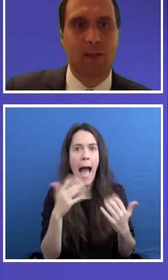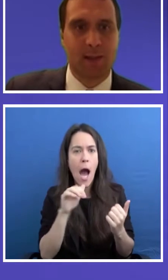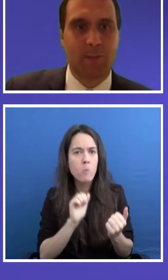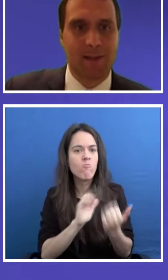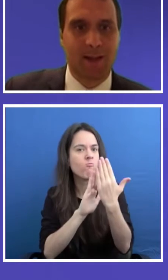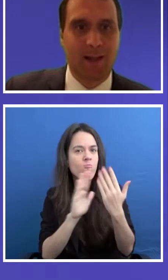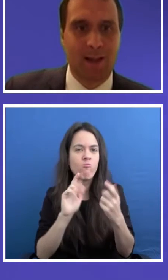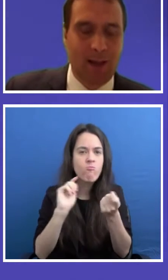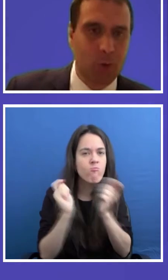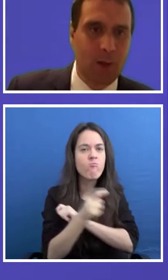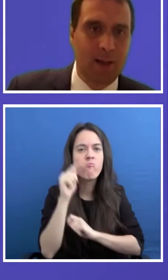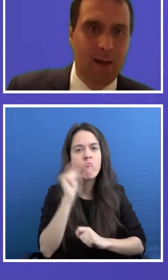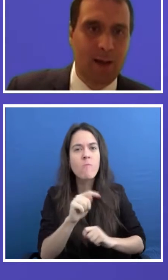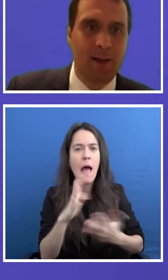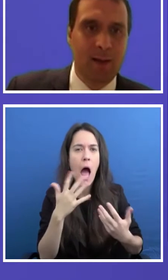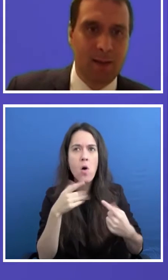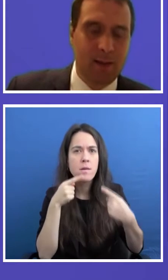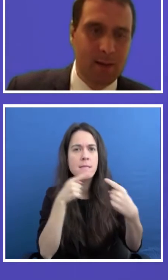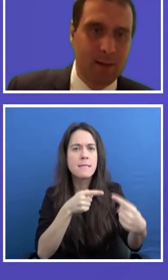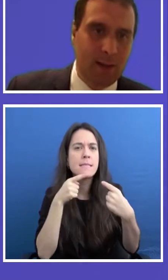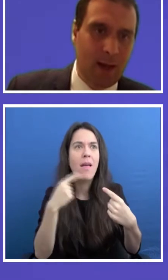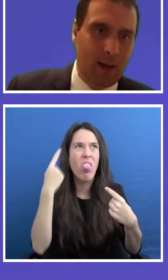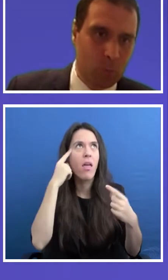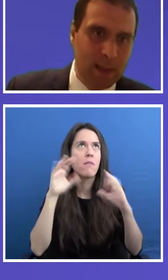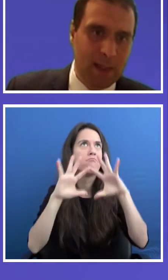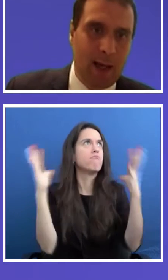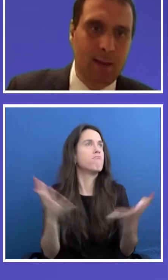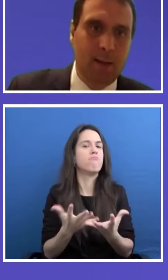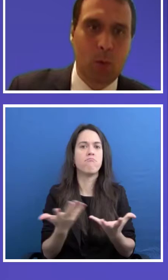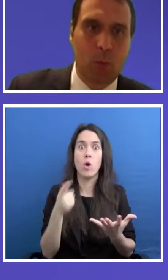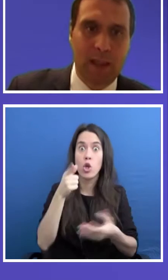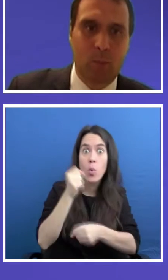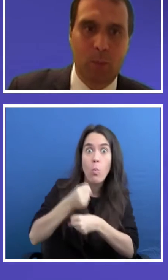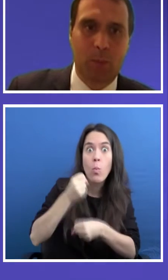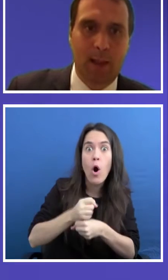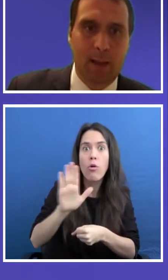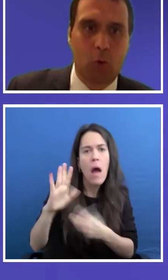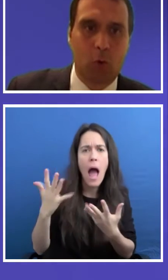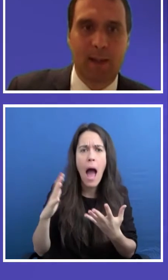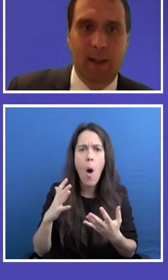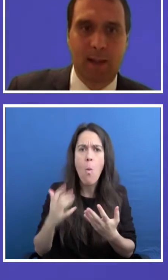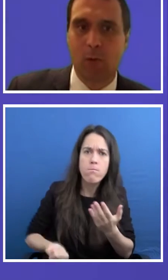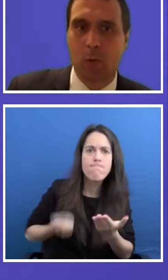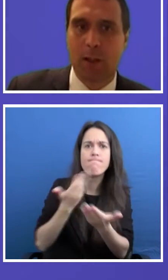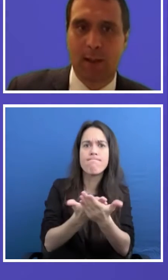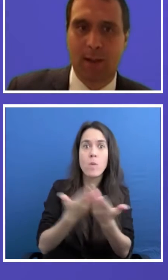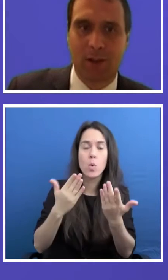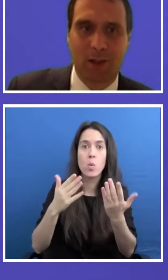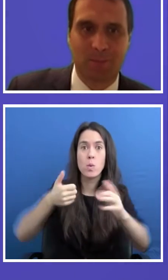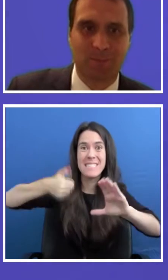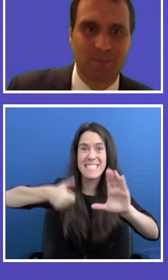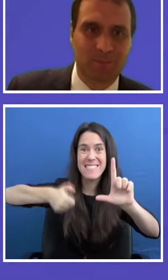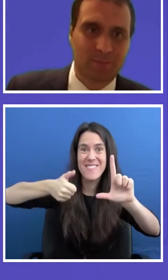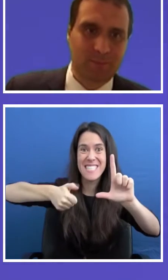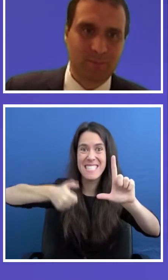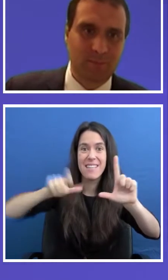do you combat them on a larger scale through your work and through your TV programs? I believe as a